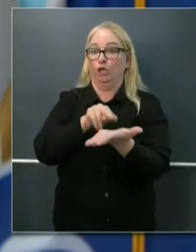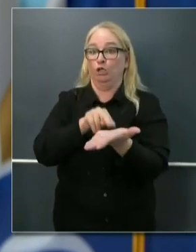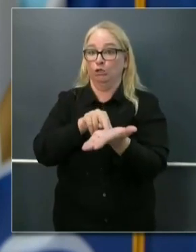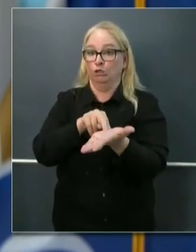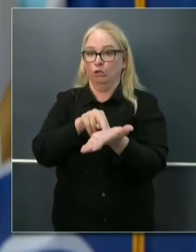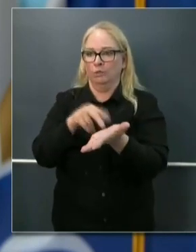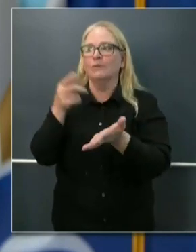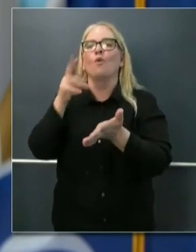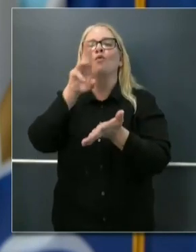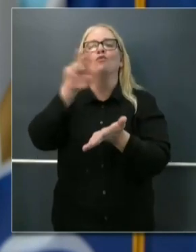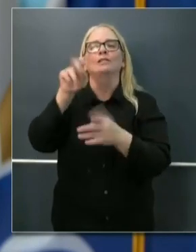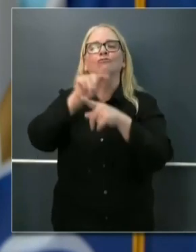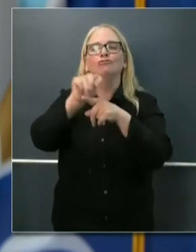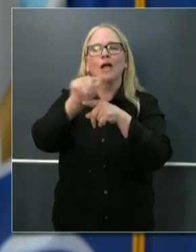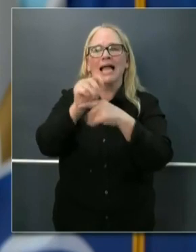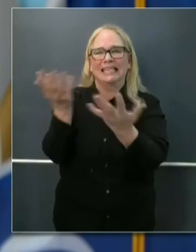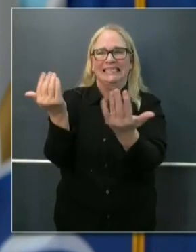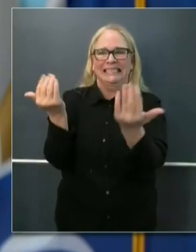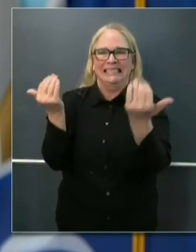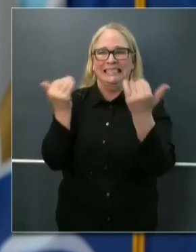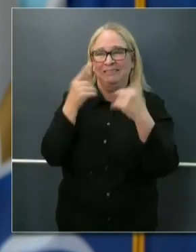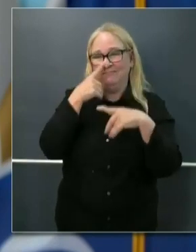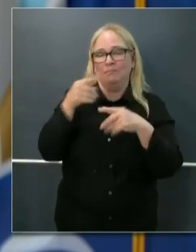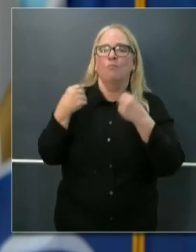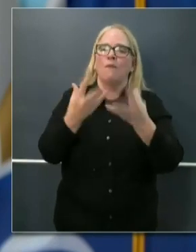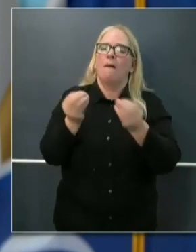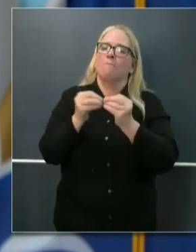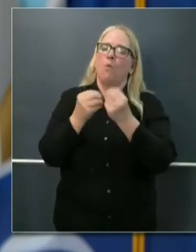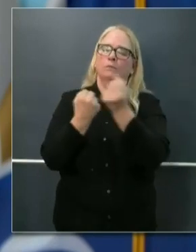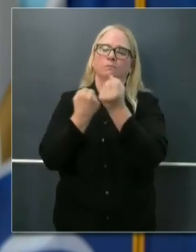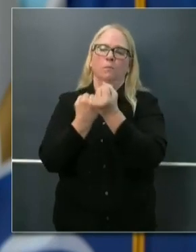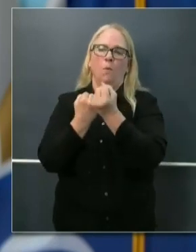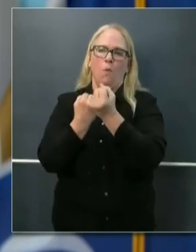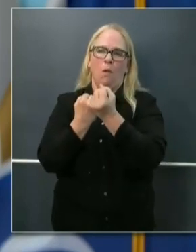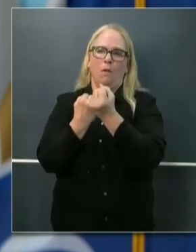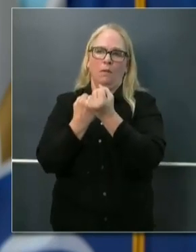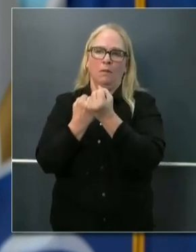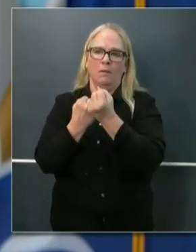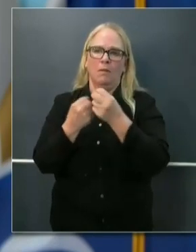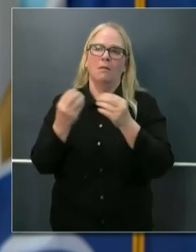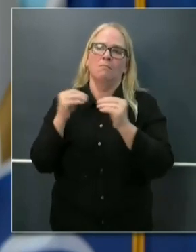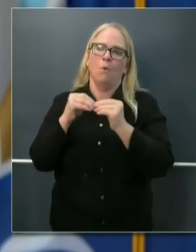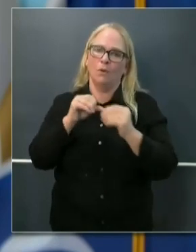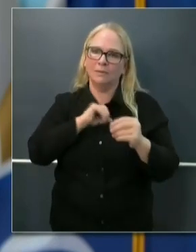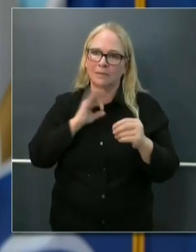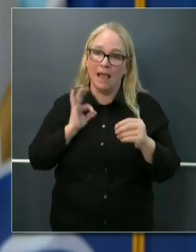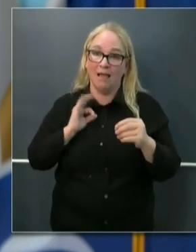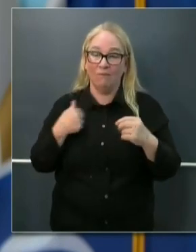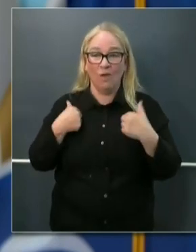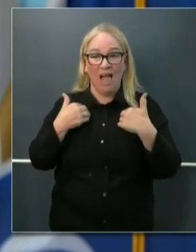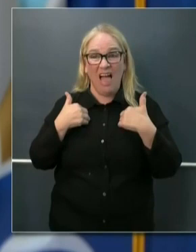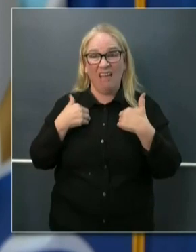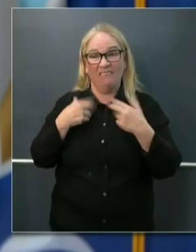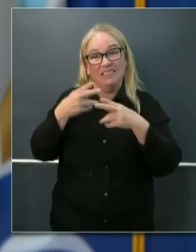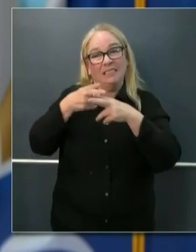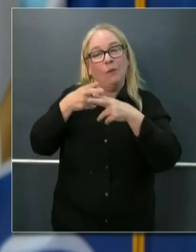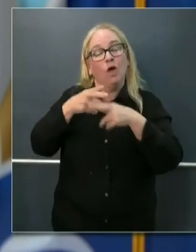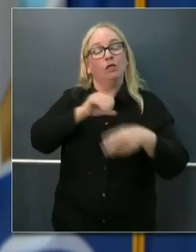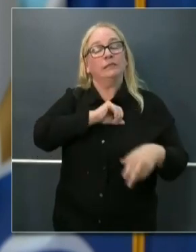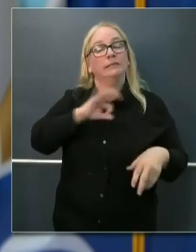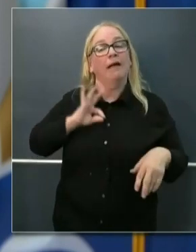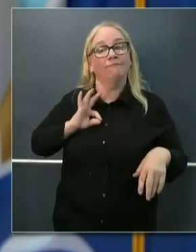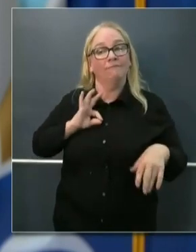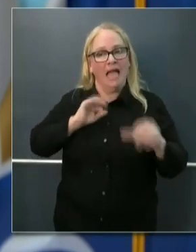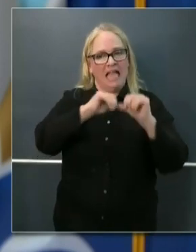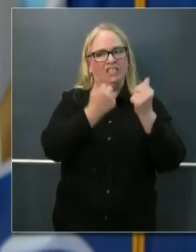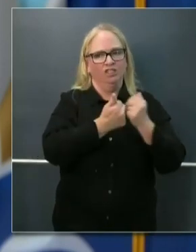retrained to help provide even more support and staffing. We have temporary staffing agencies that we've contracted with